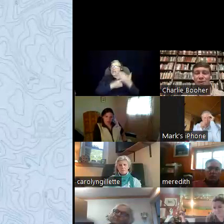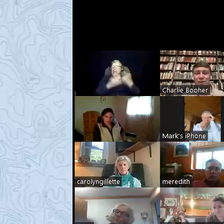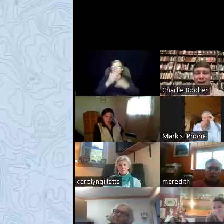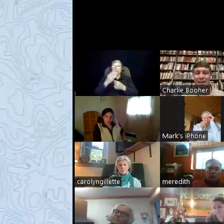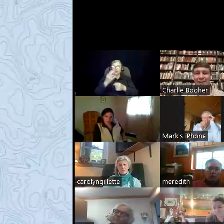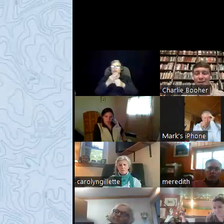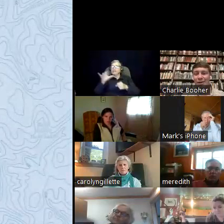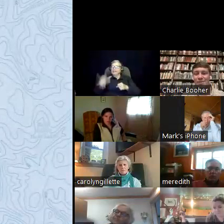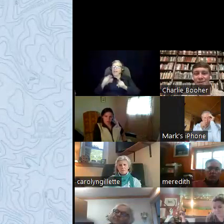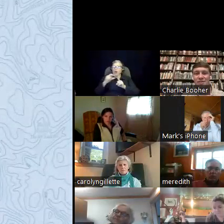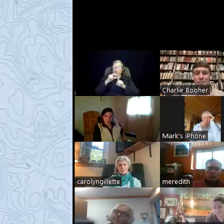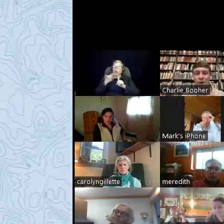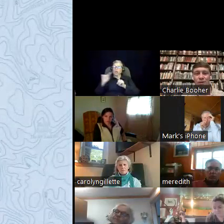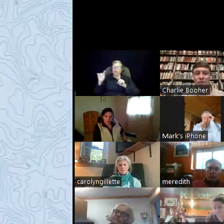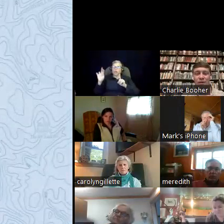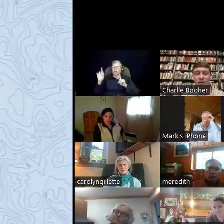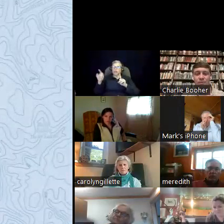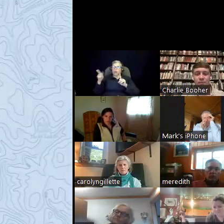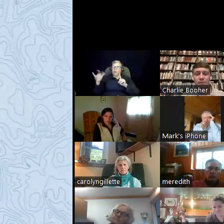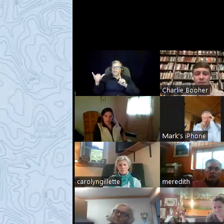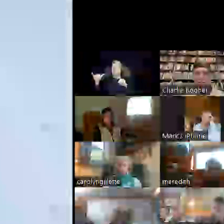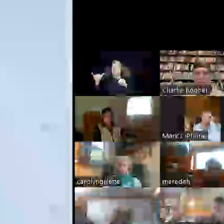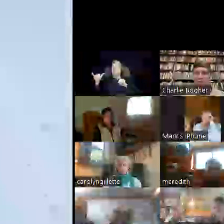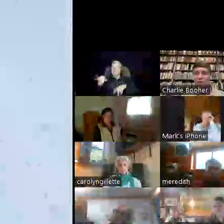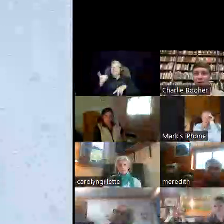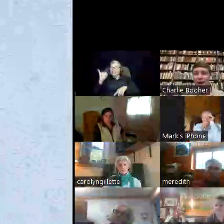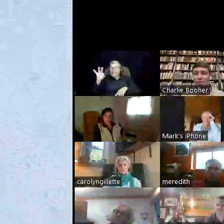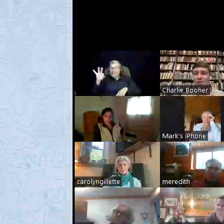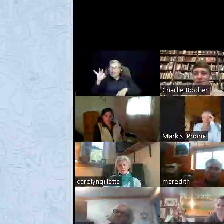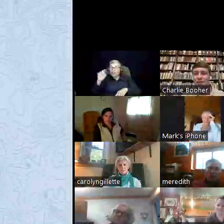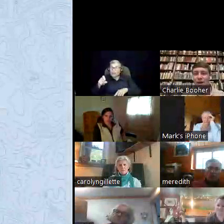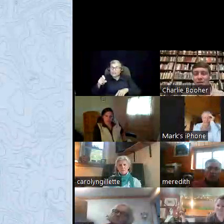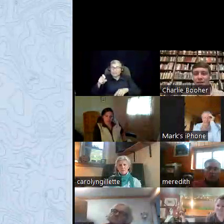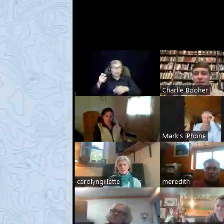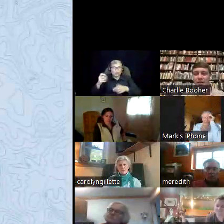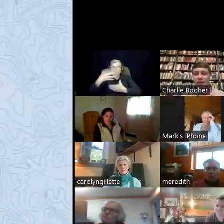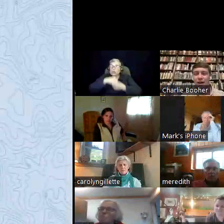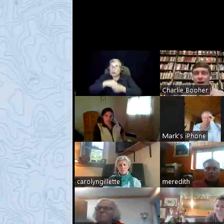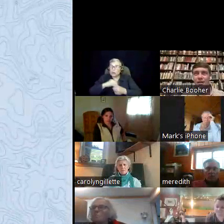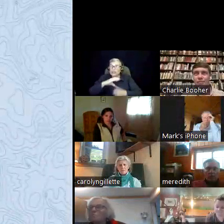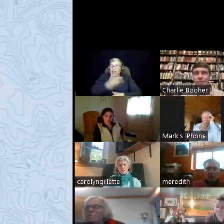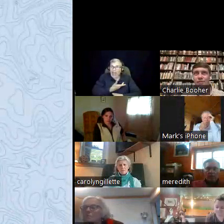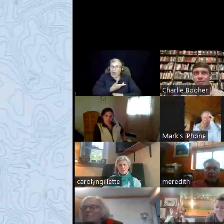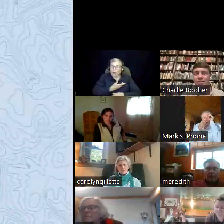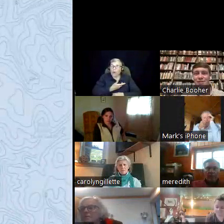trophy and whether or not it ought to be even part of our diction around hunting. The state